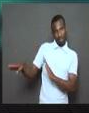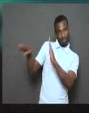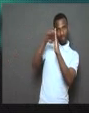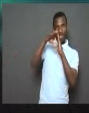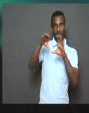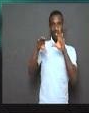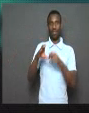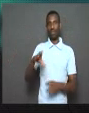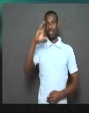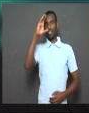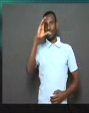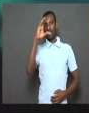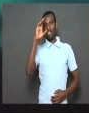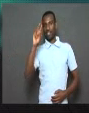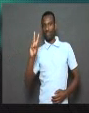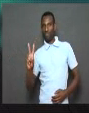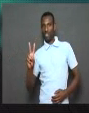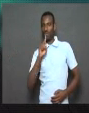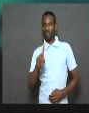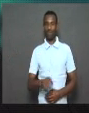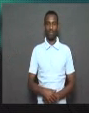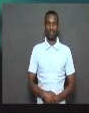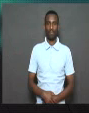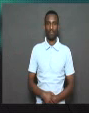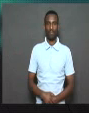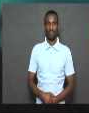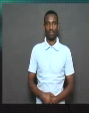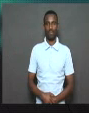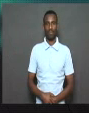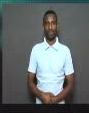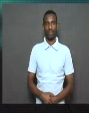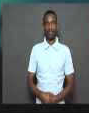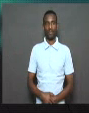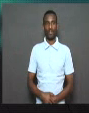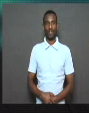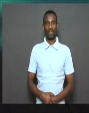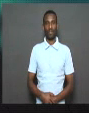represented by C sub V.